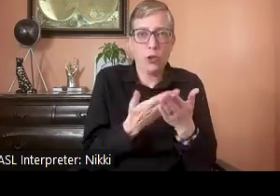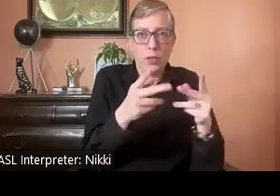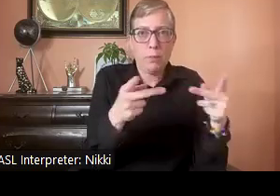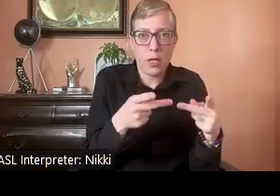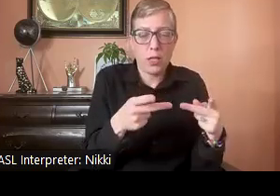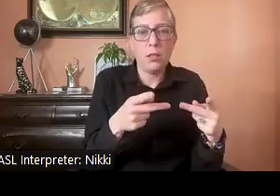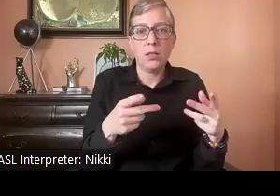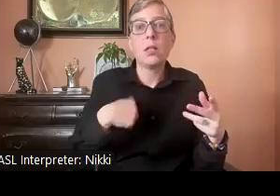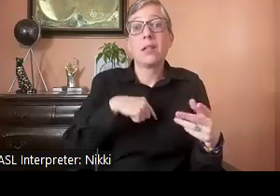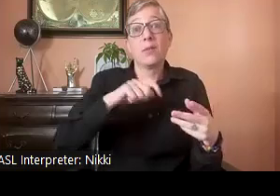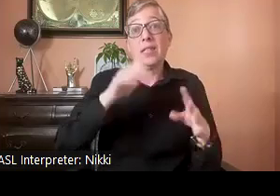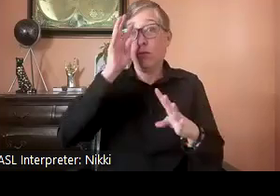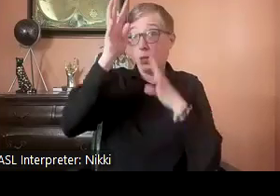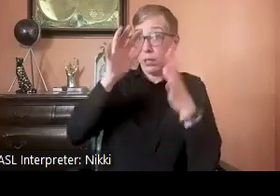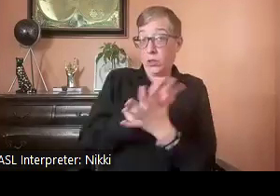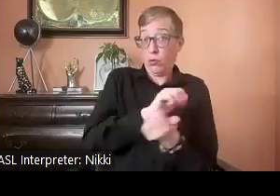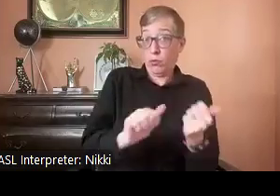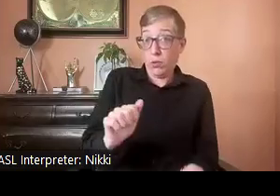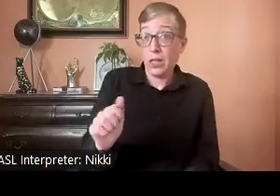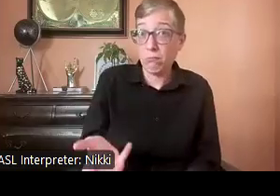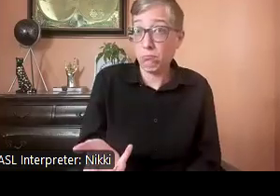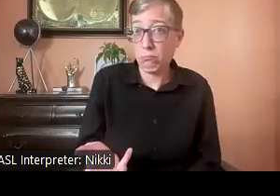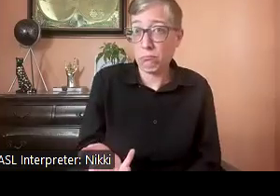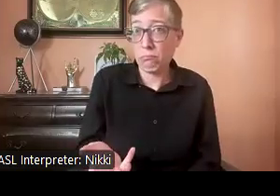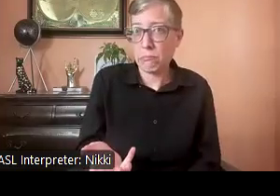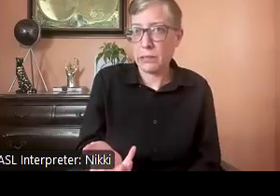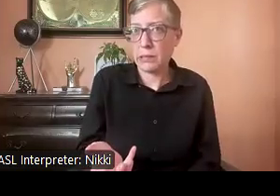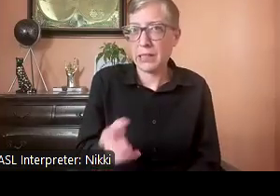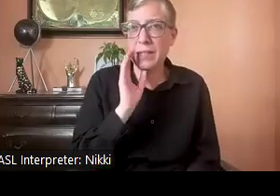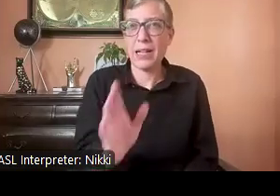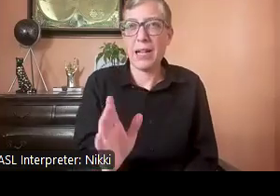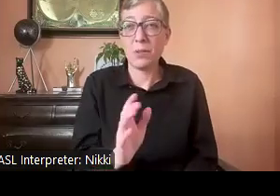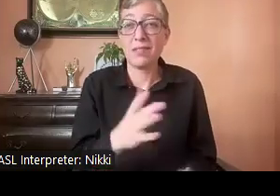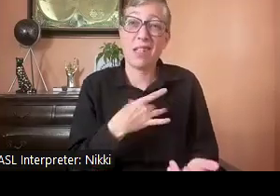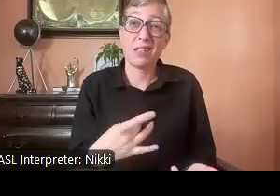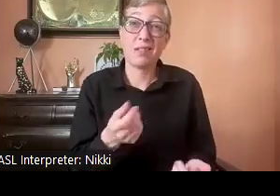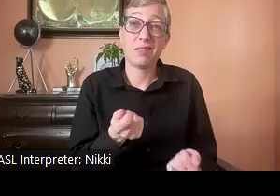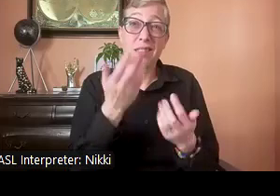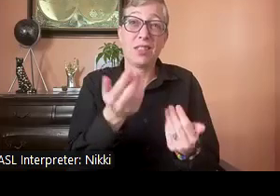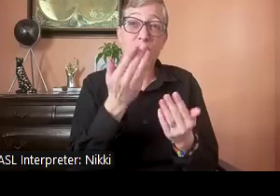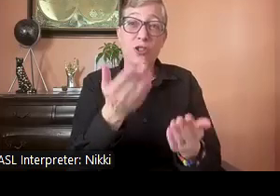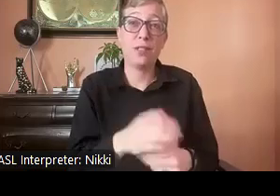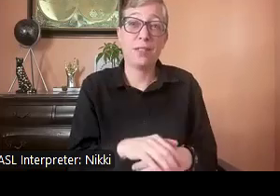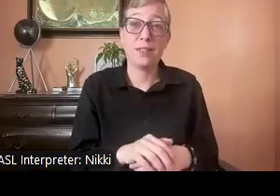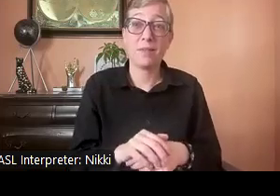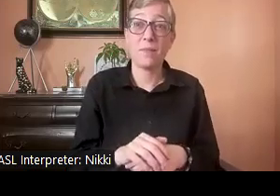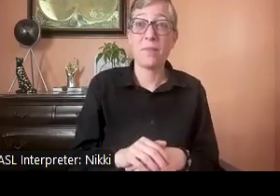need to creatively destroy, and I would love some suggestions. Some